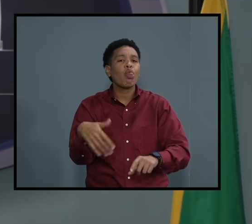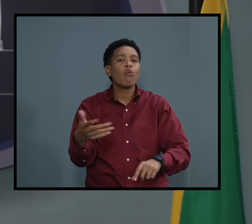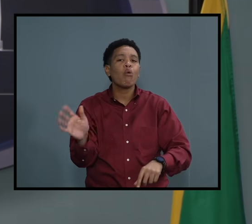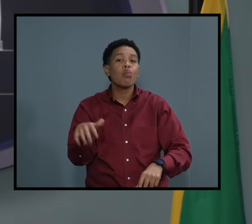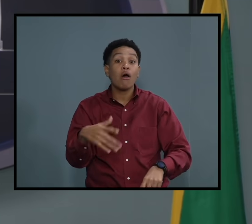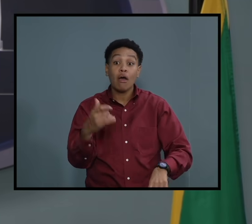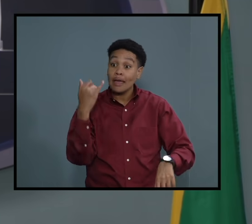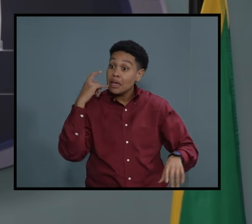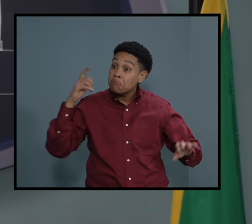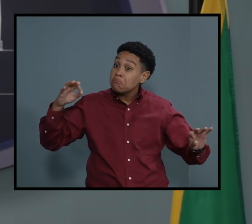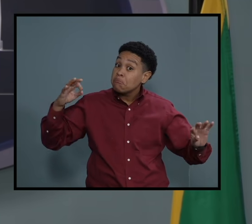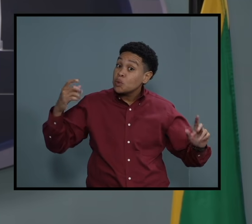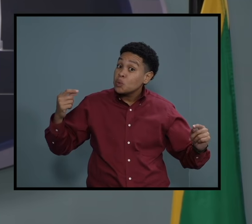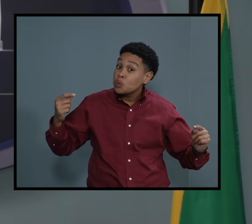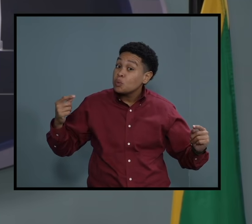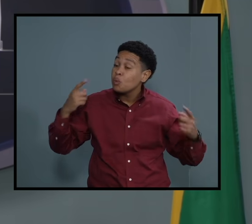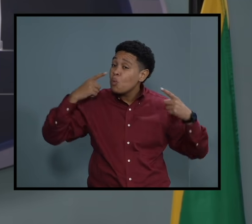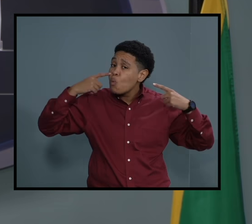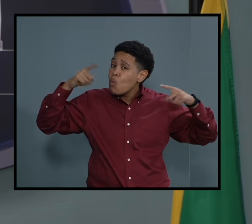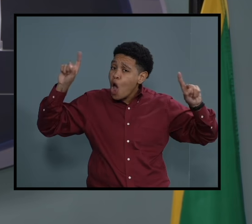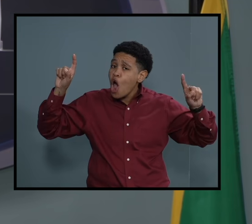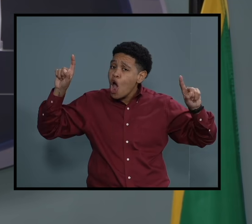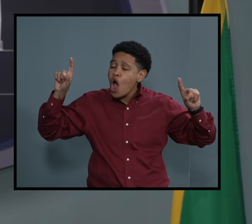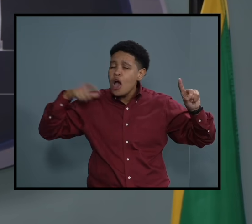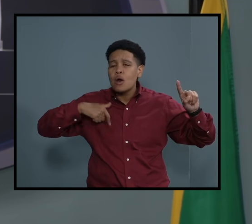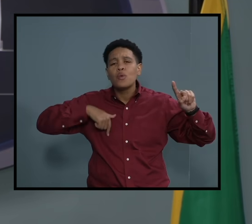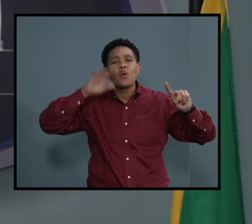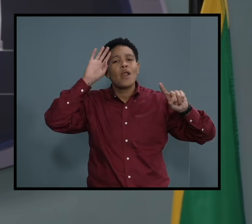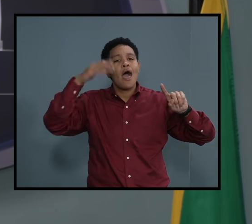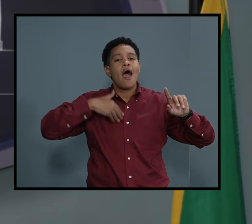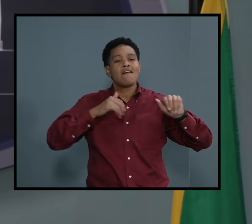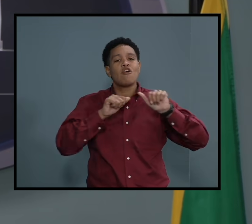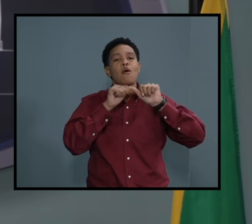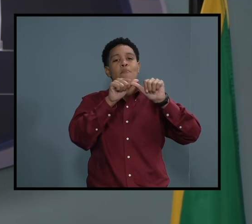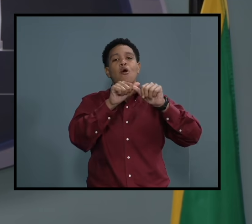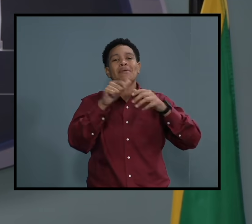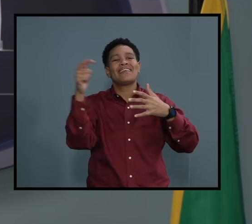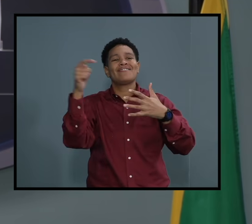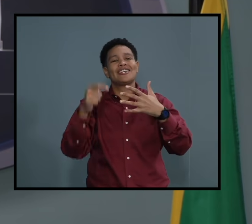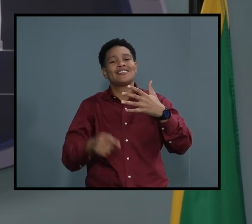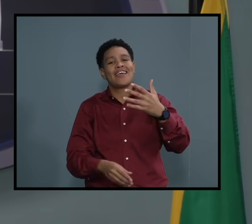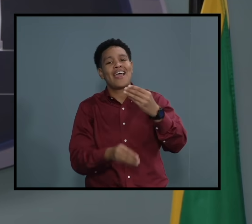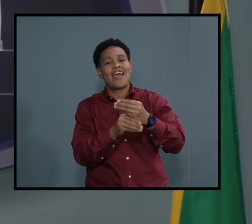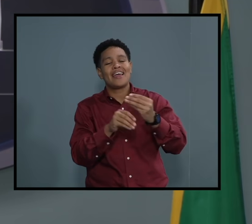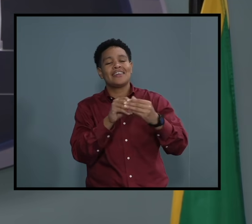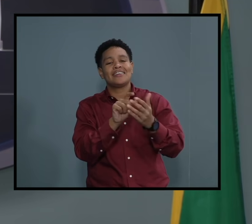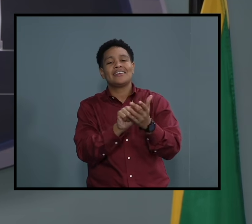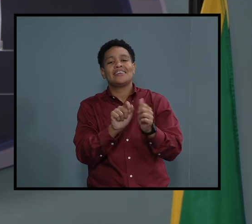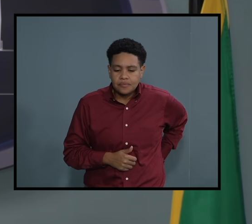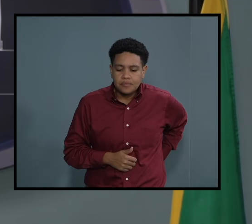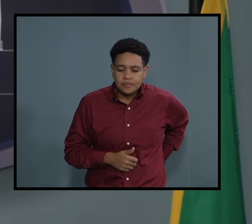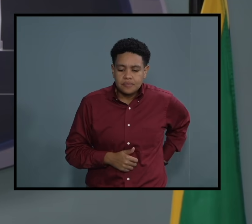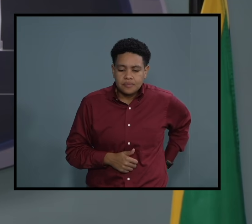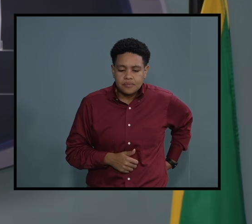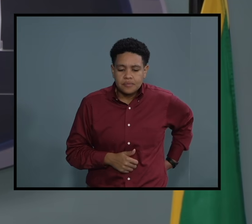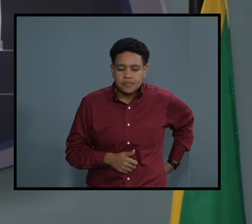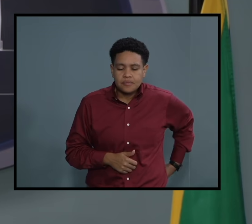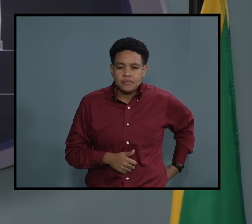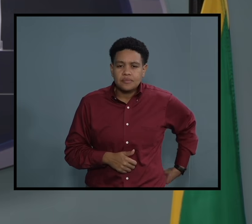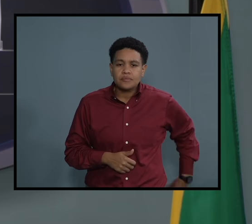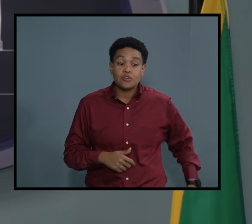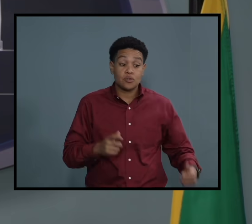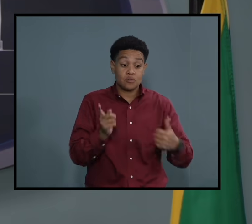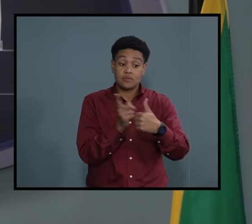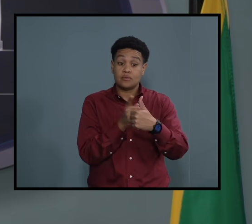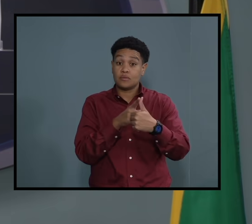it works, then we will have them as a permanent feature in the Gazette. We are